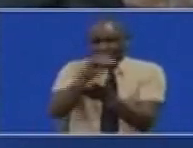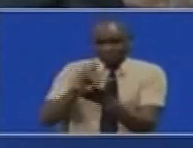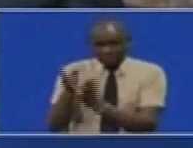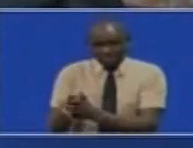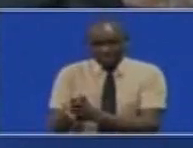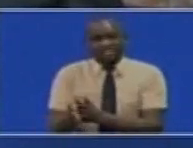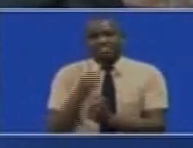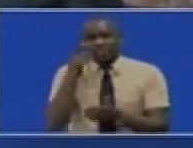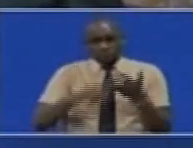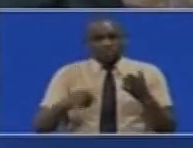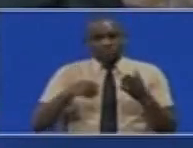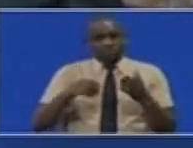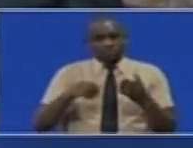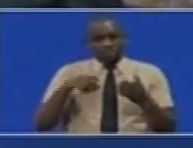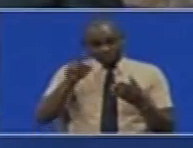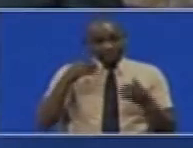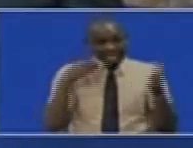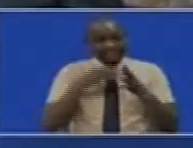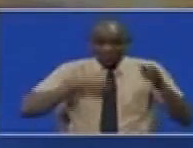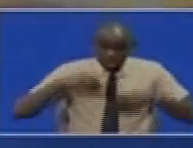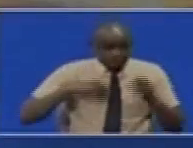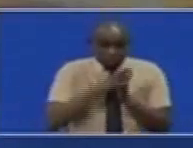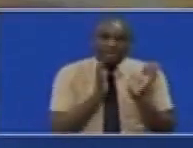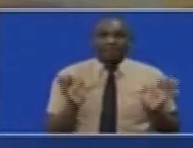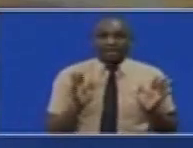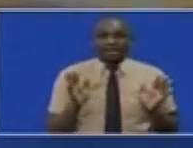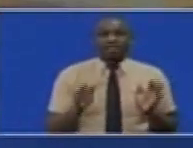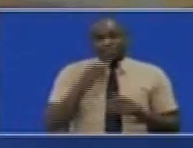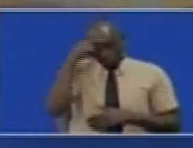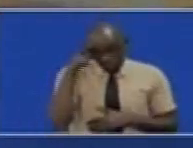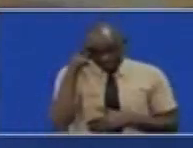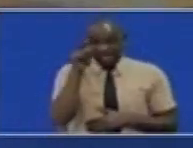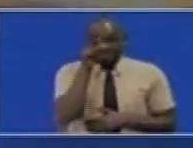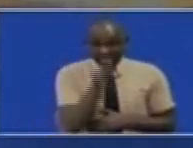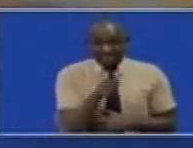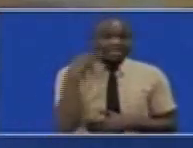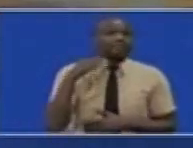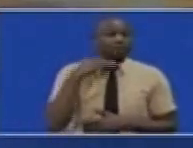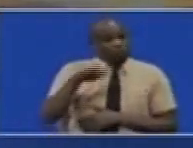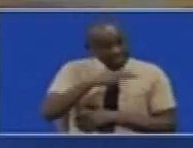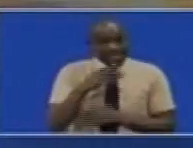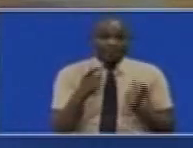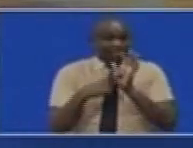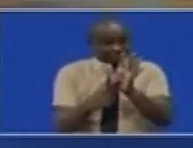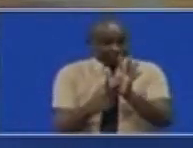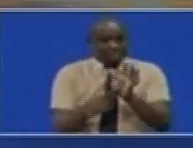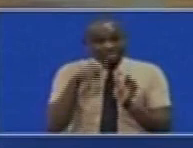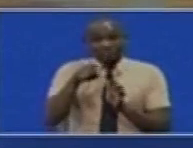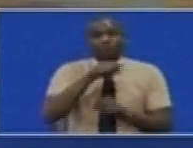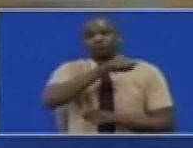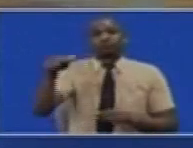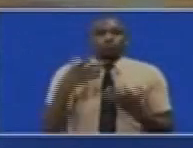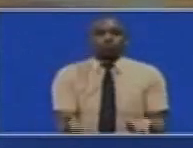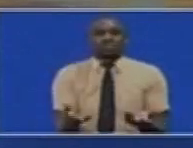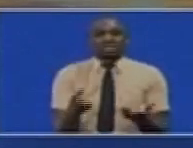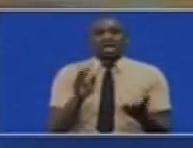are not labeled as anti-corruption matters, because if they're in the criminal division, for example, they are just a review or